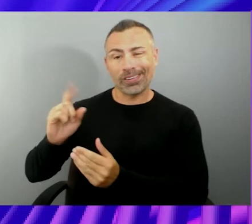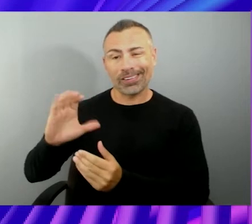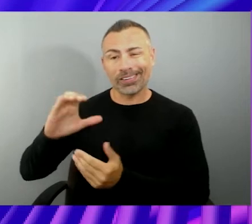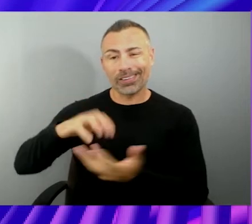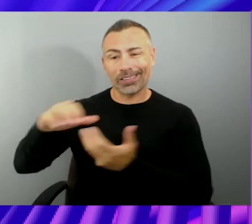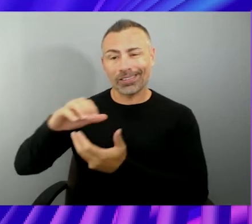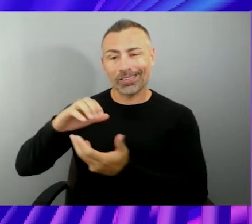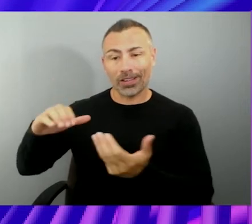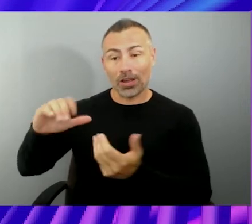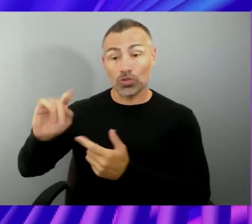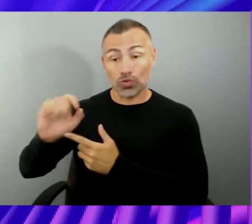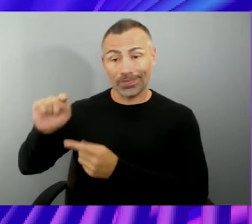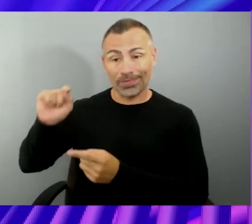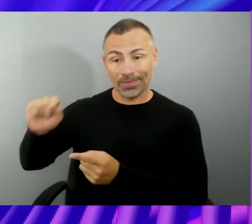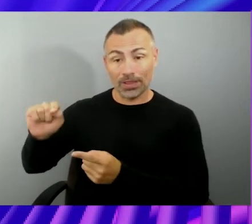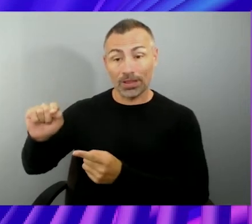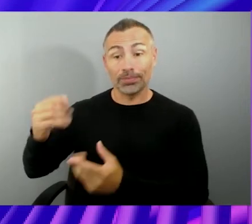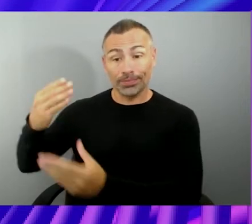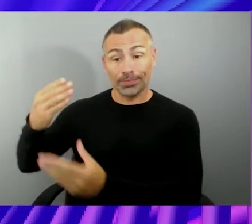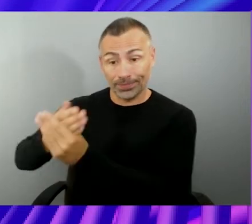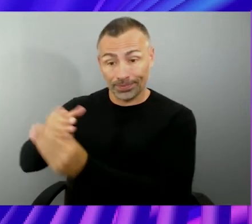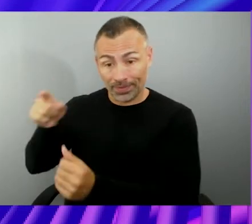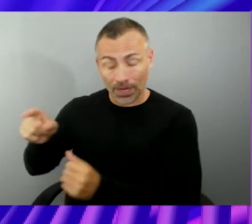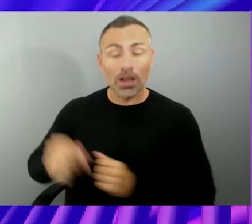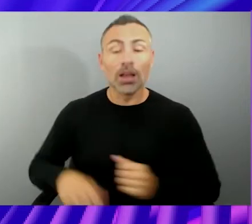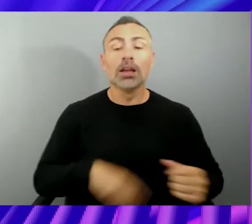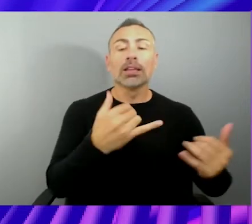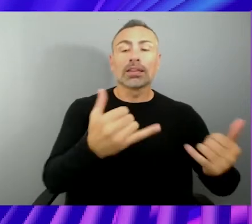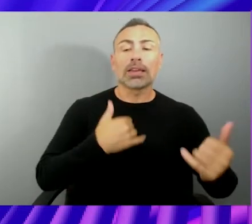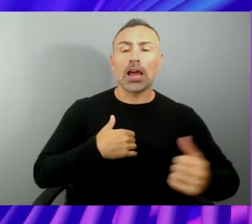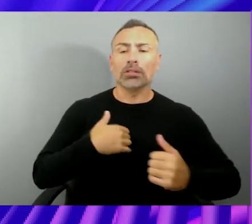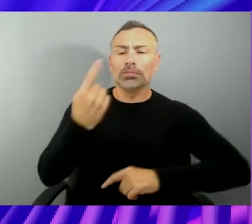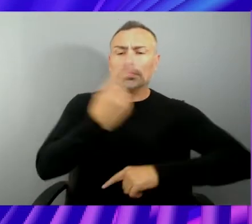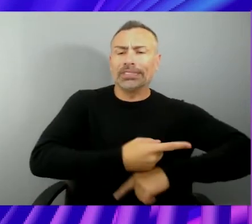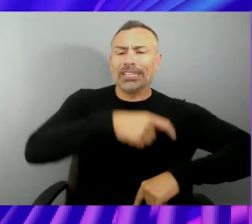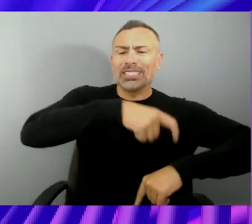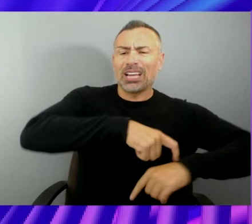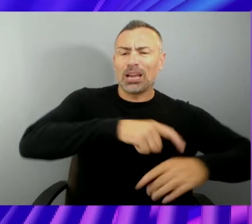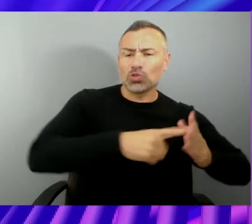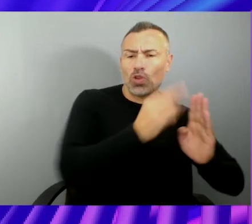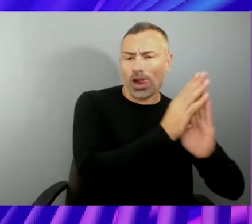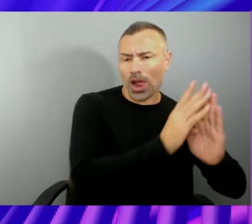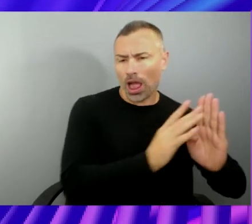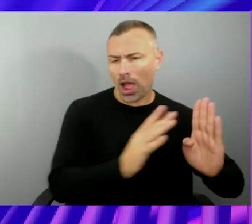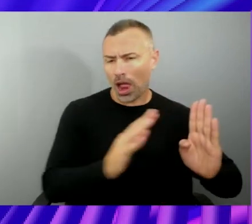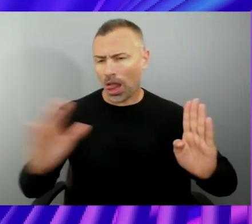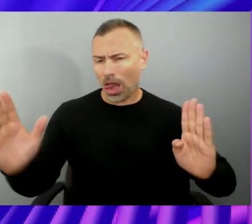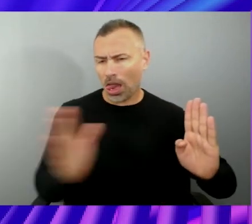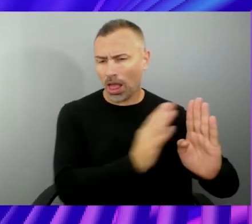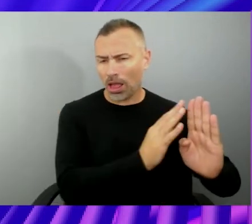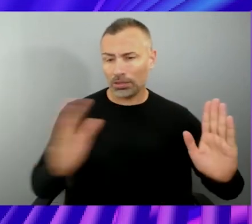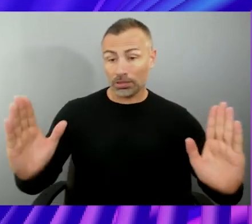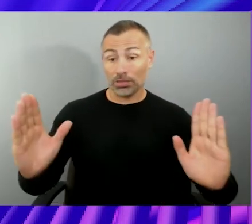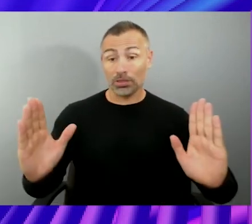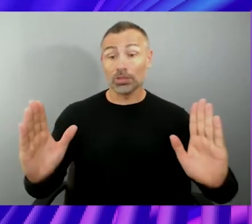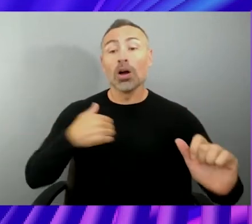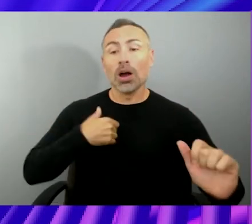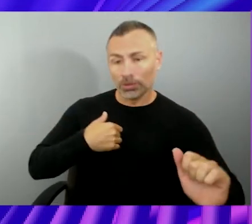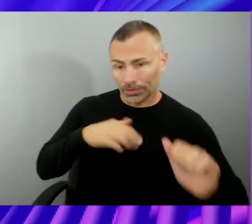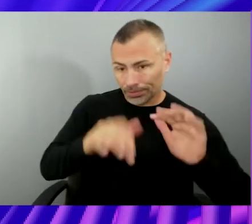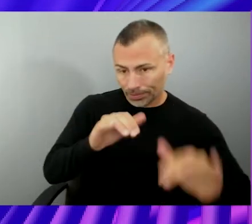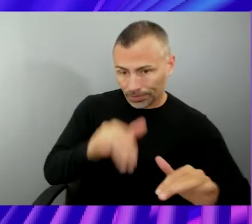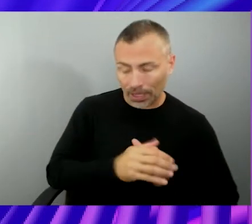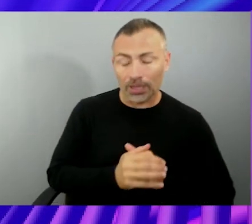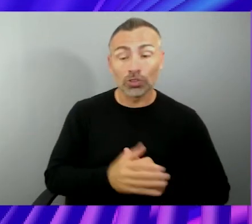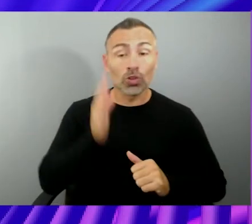date range that I want to start my queries from. So my database is going to go back to this day. Right. Let's say I only want to look at the last month. Well,